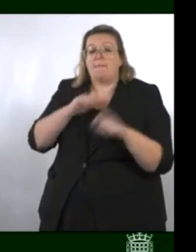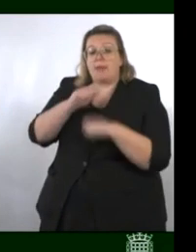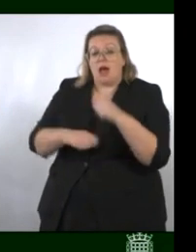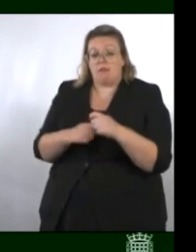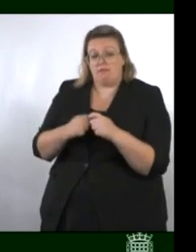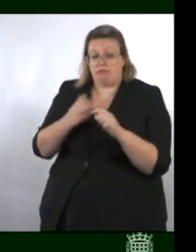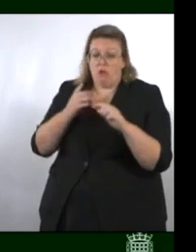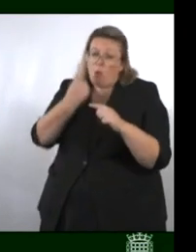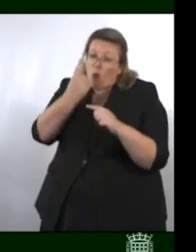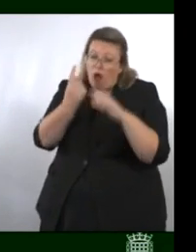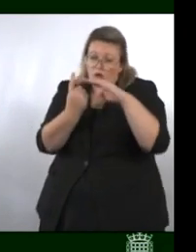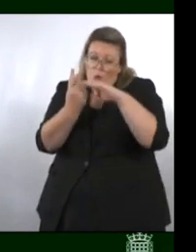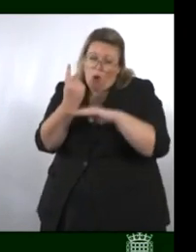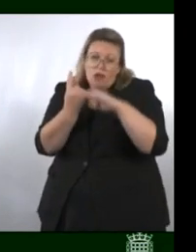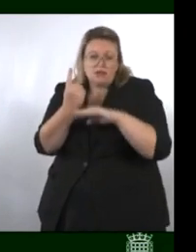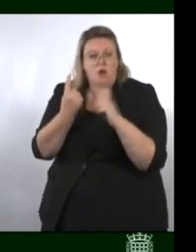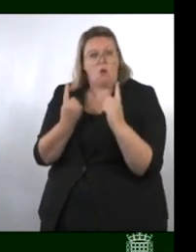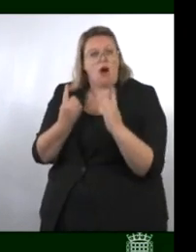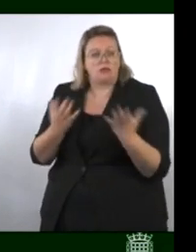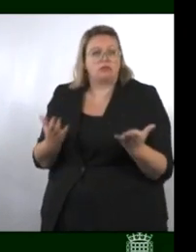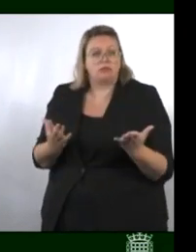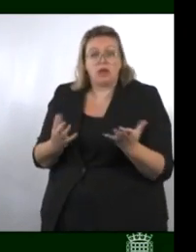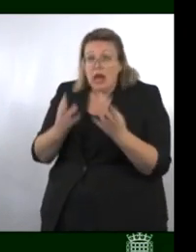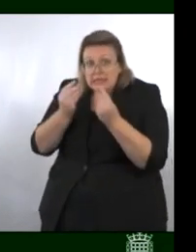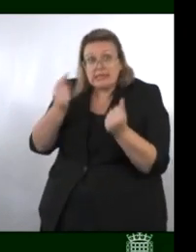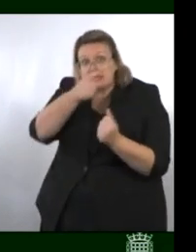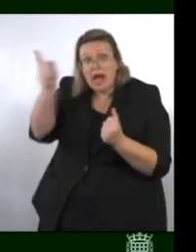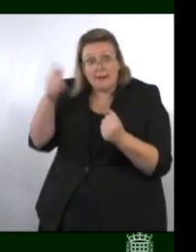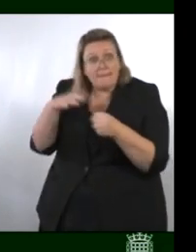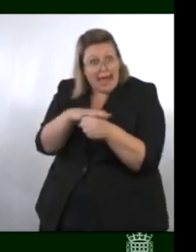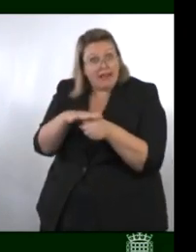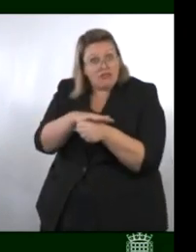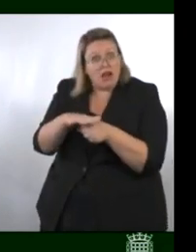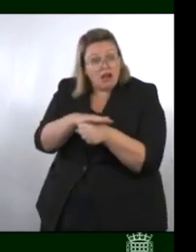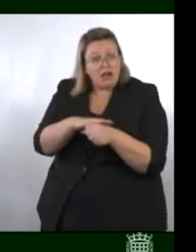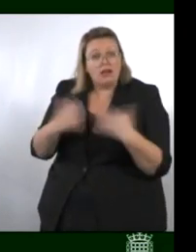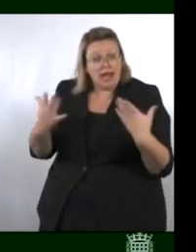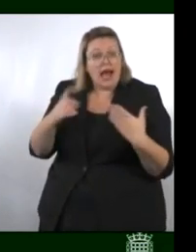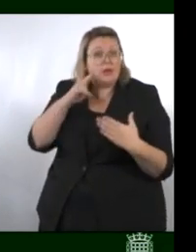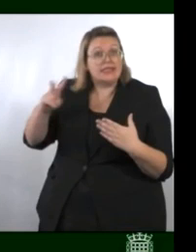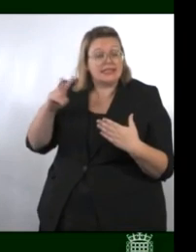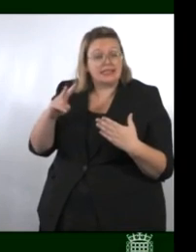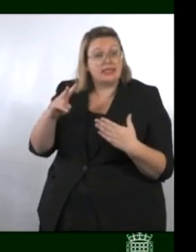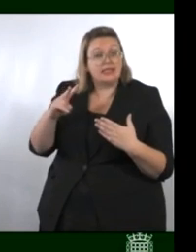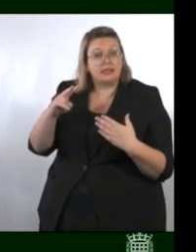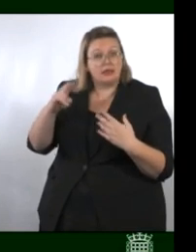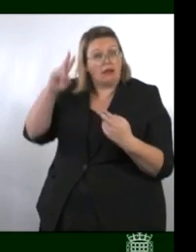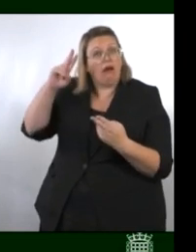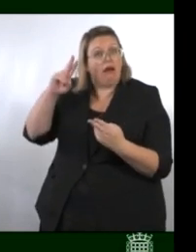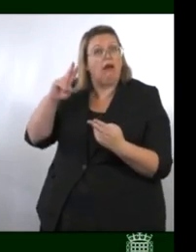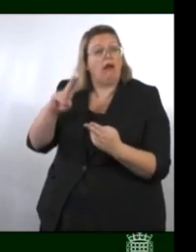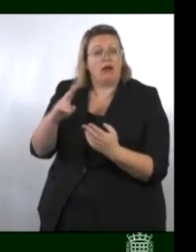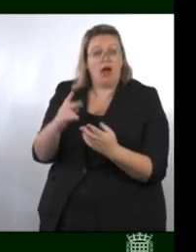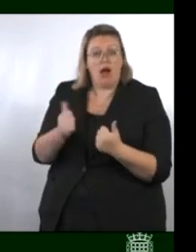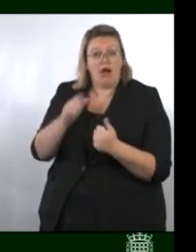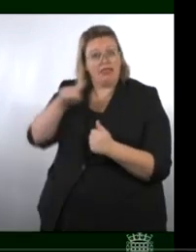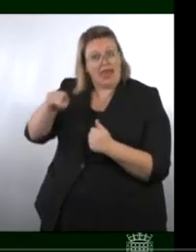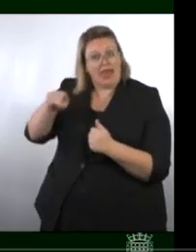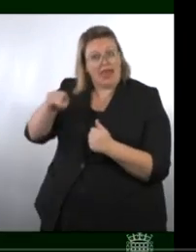I'm very pleased to say that some areas are already having a considerable effect with the measures that they're